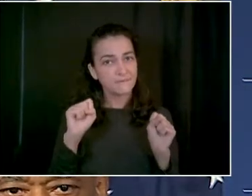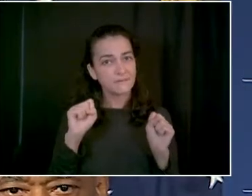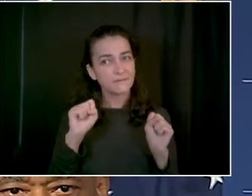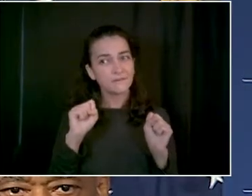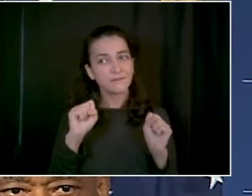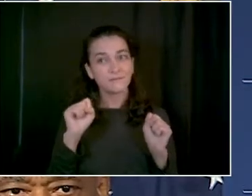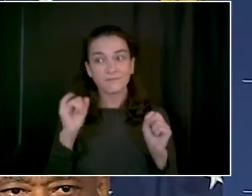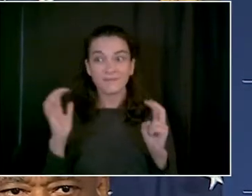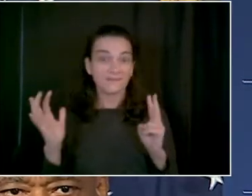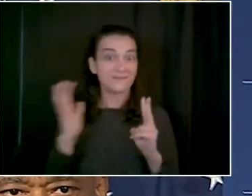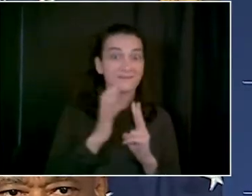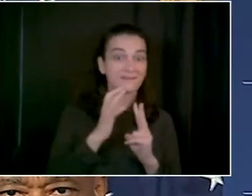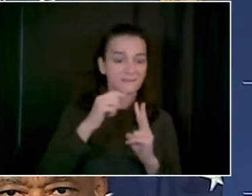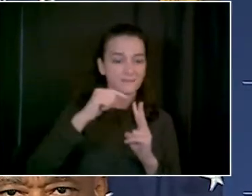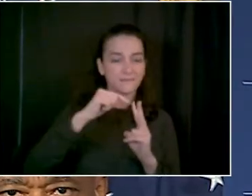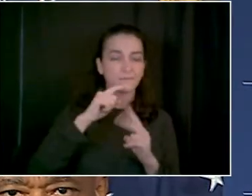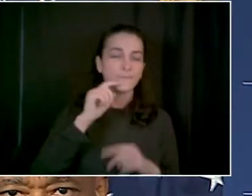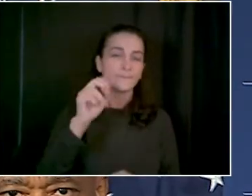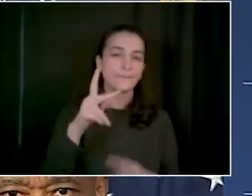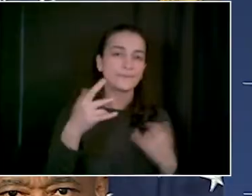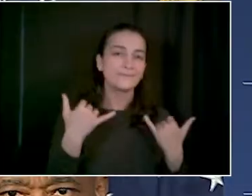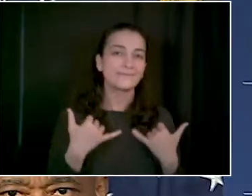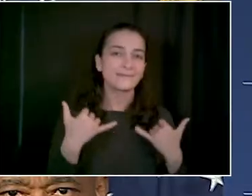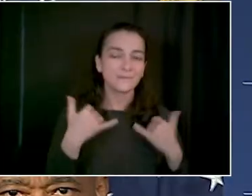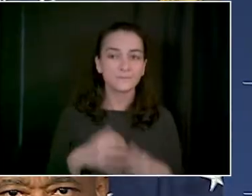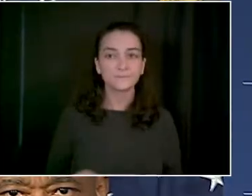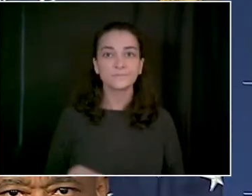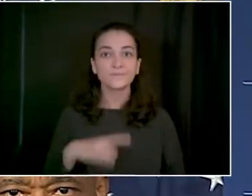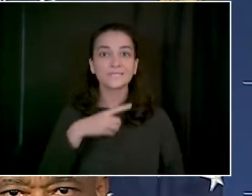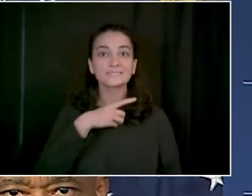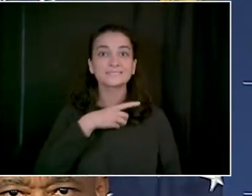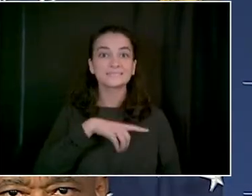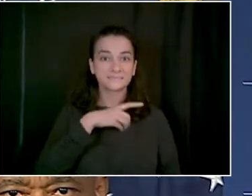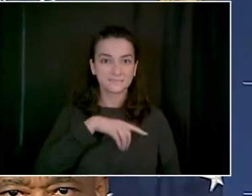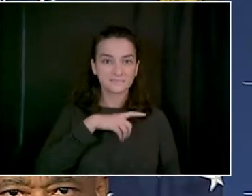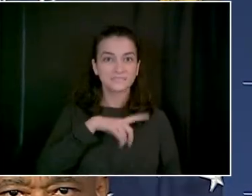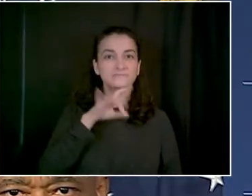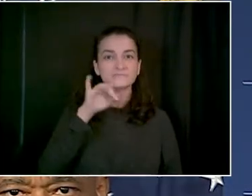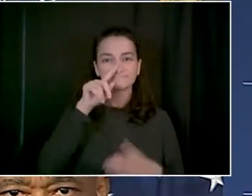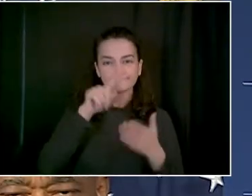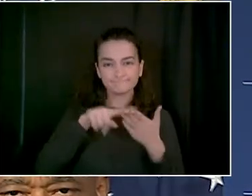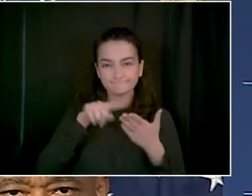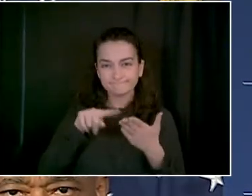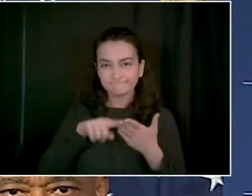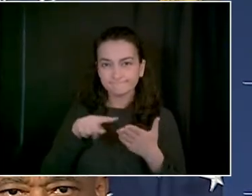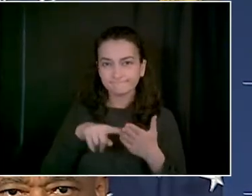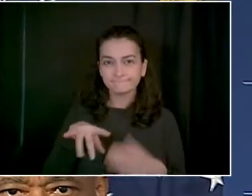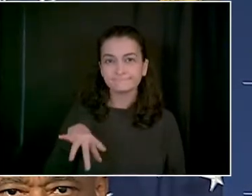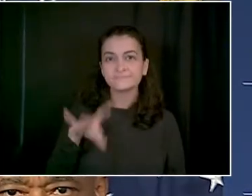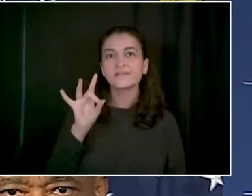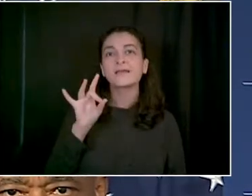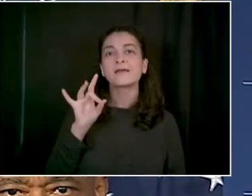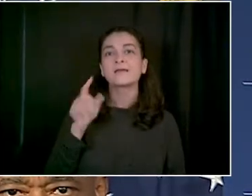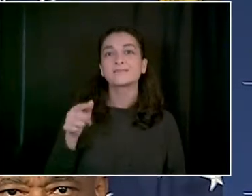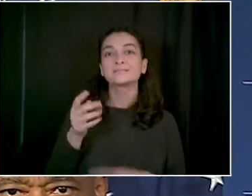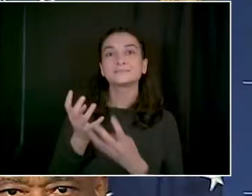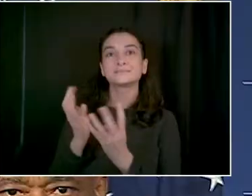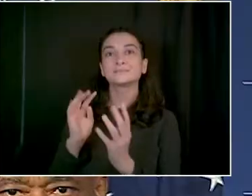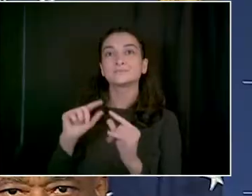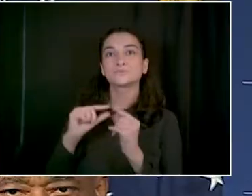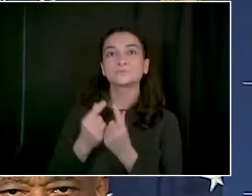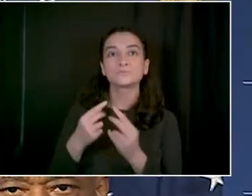identified members of a violent group known as Los Diablos de 42, a subset of Tren de